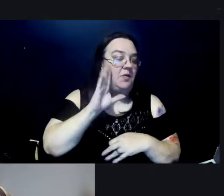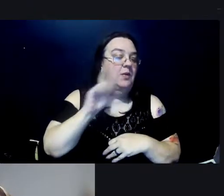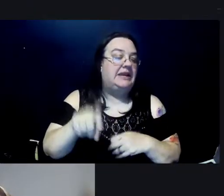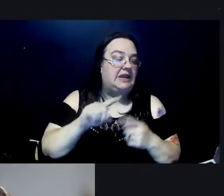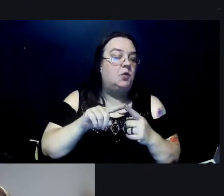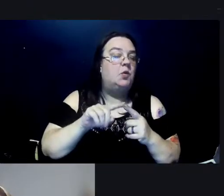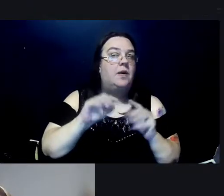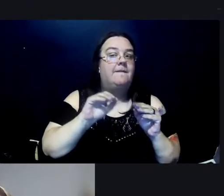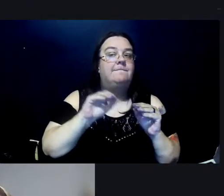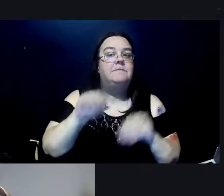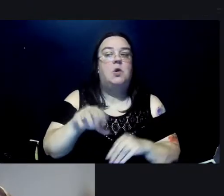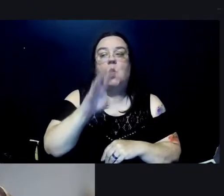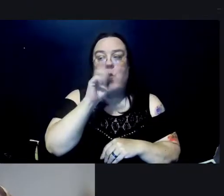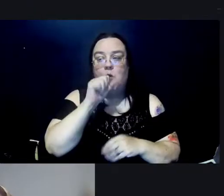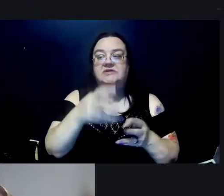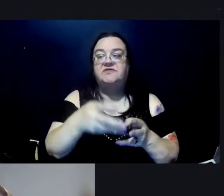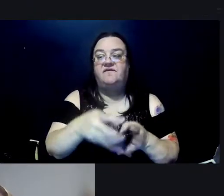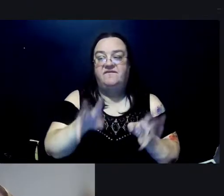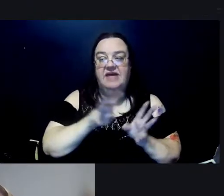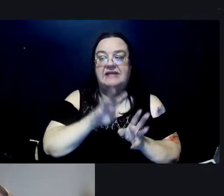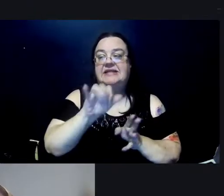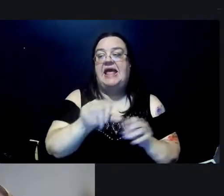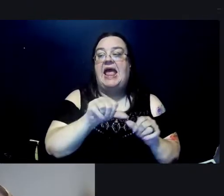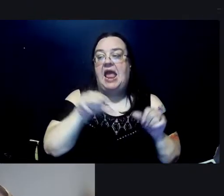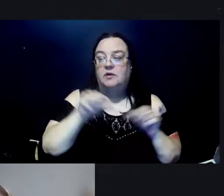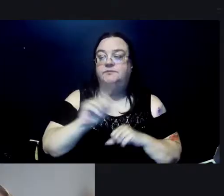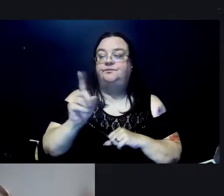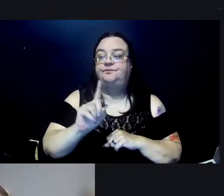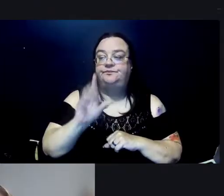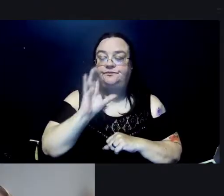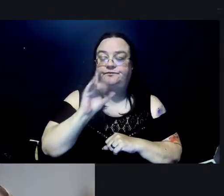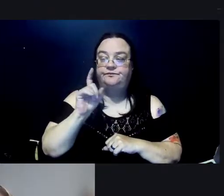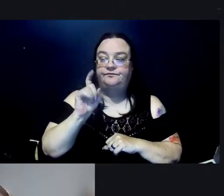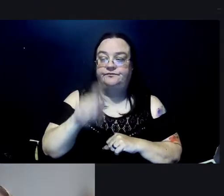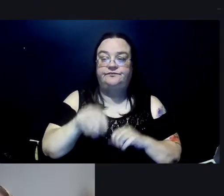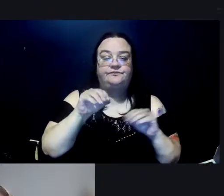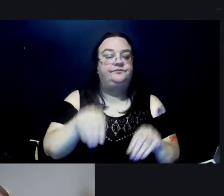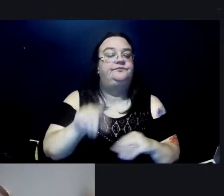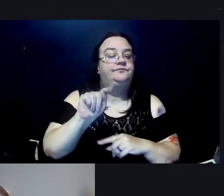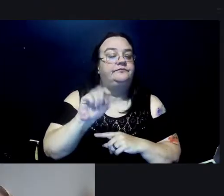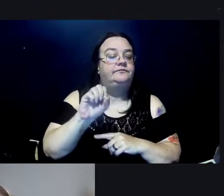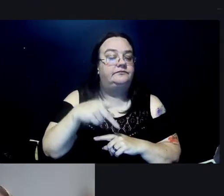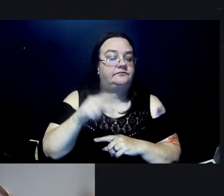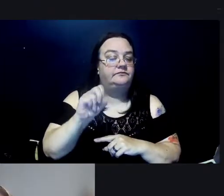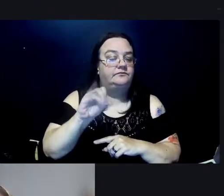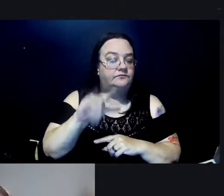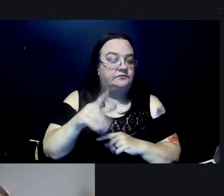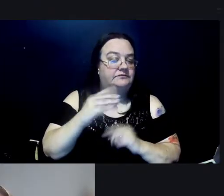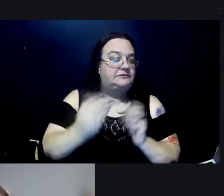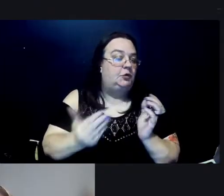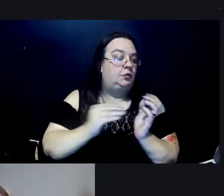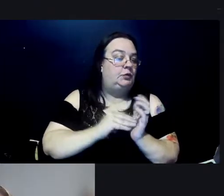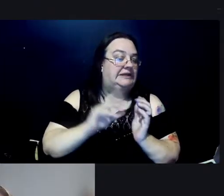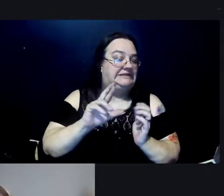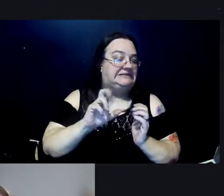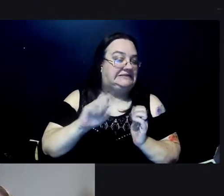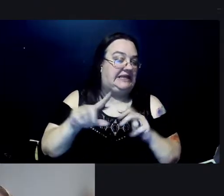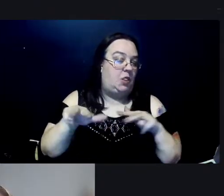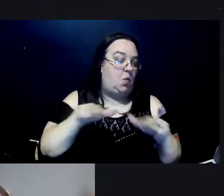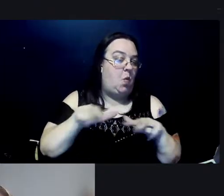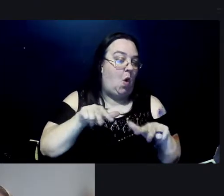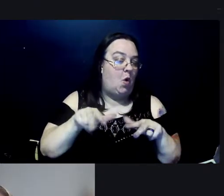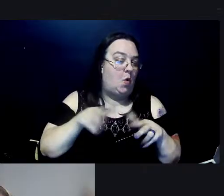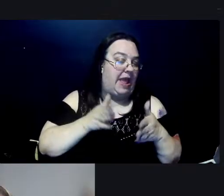orange fence in the area that we will have to place topsoil and reseed the walkway area.